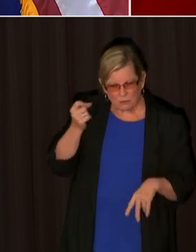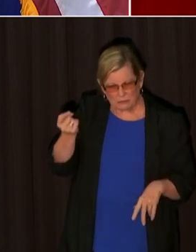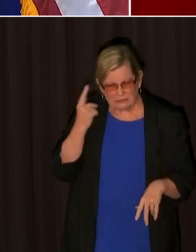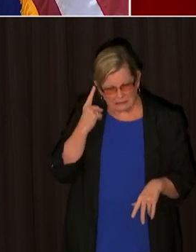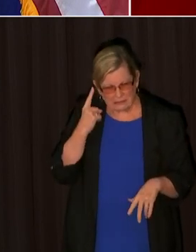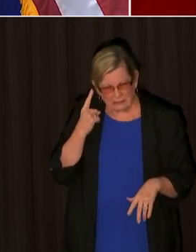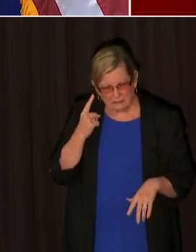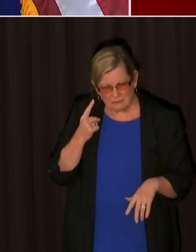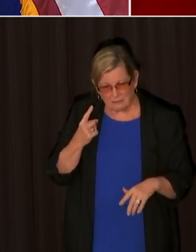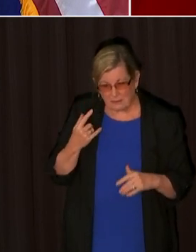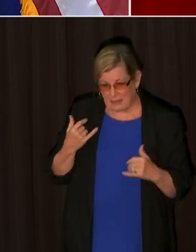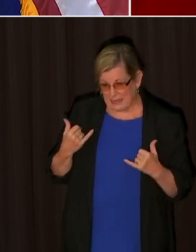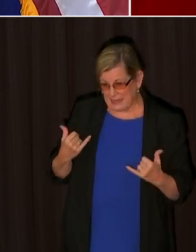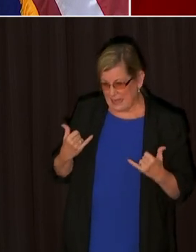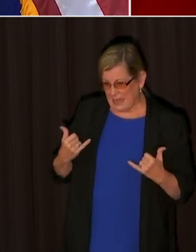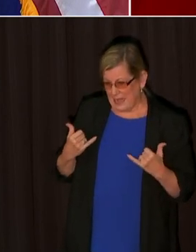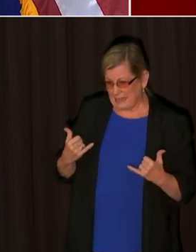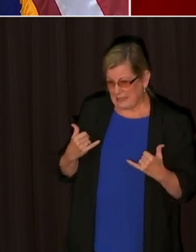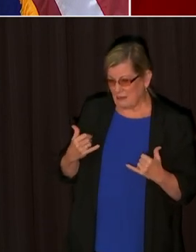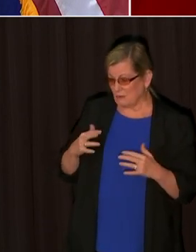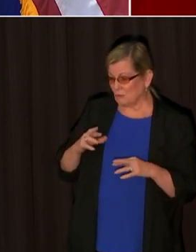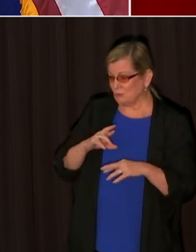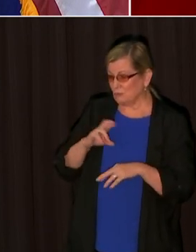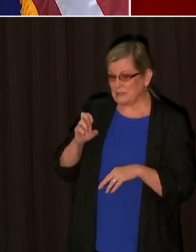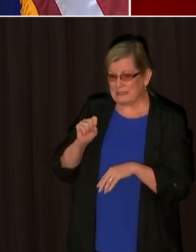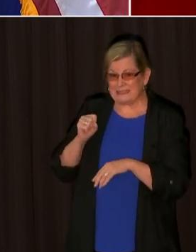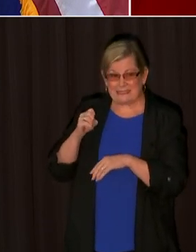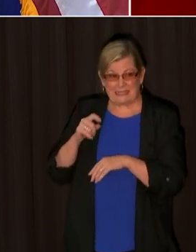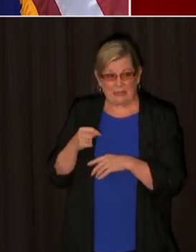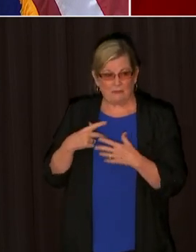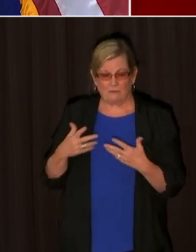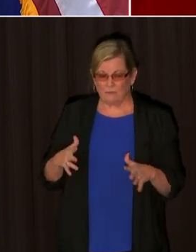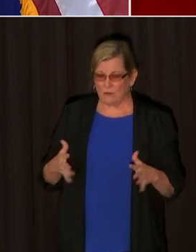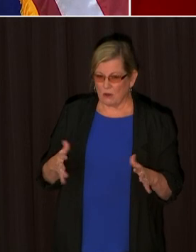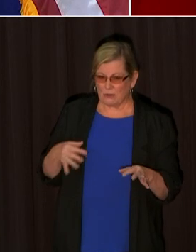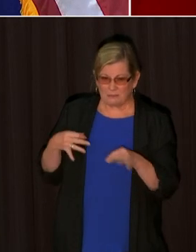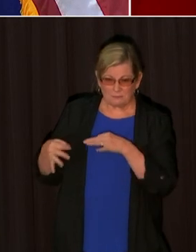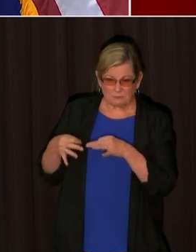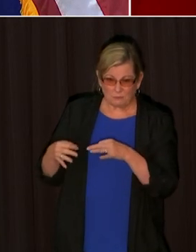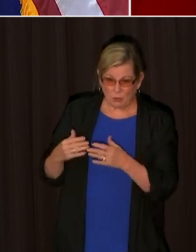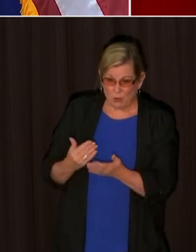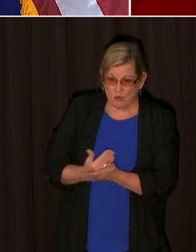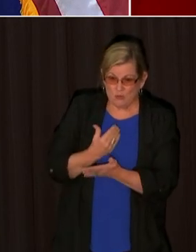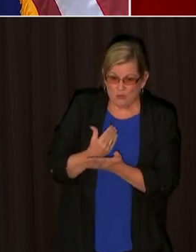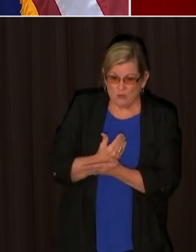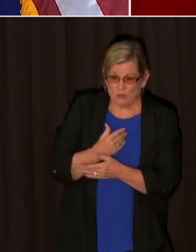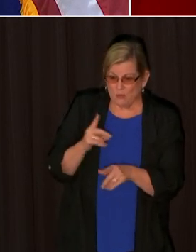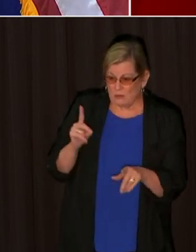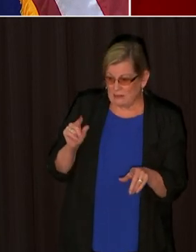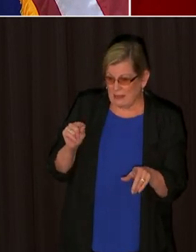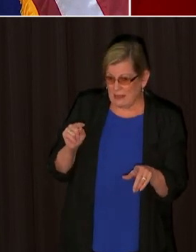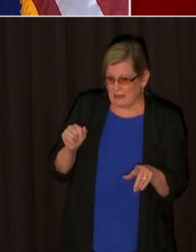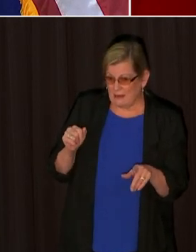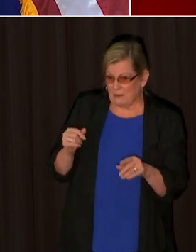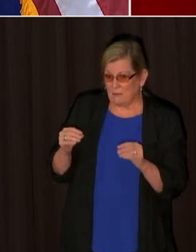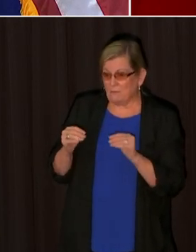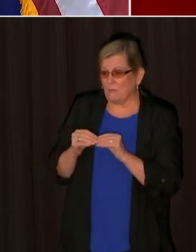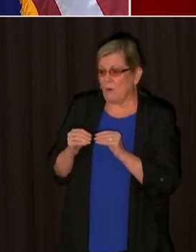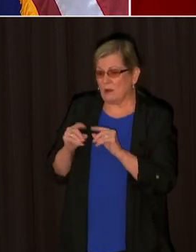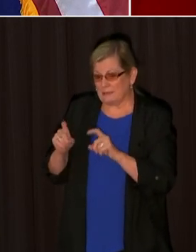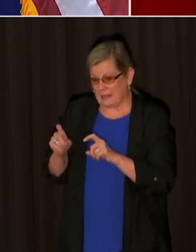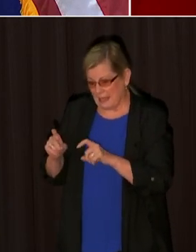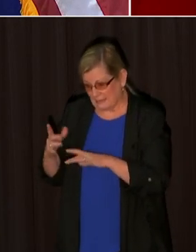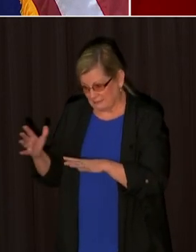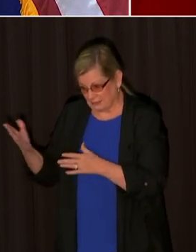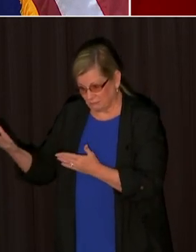resetting, we've explained to you too that as we get new data, more people are getting tested, that there's going to be periods of time where